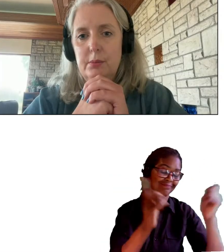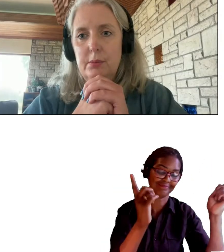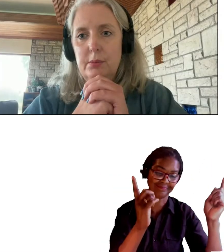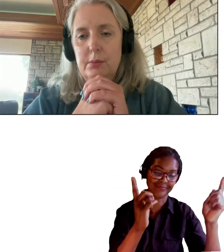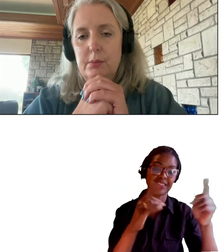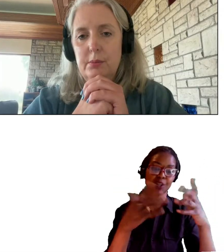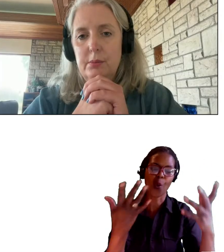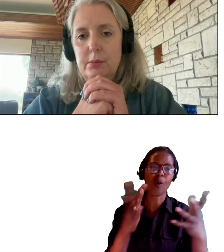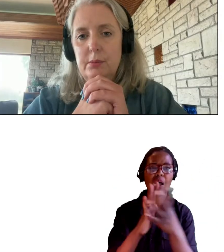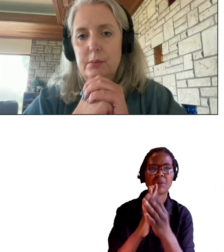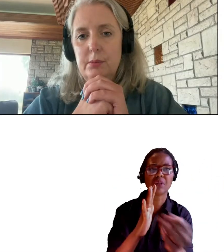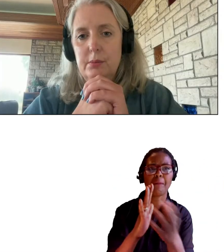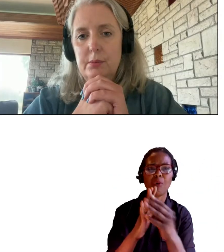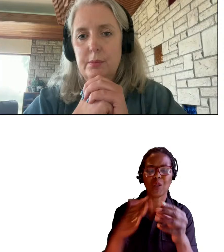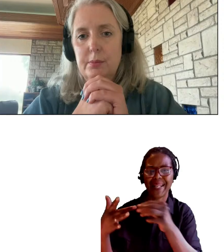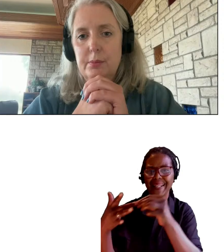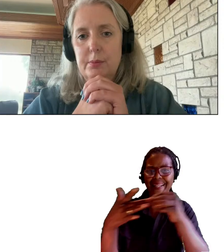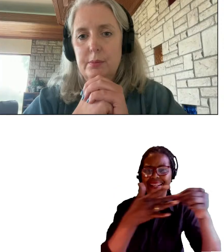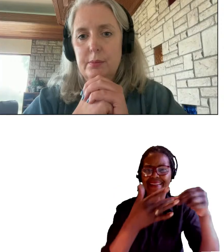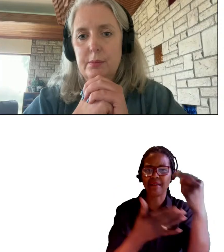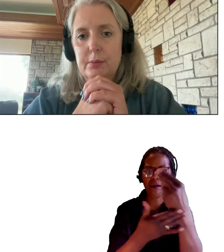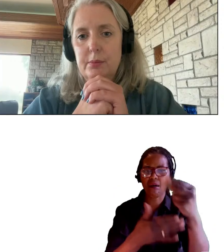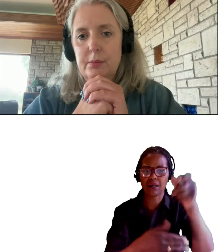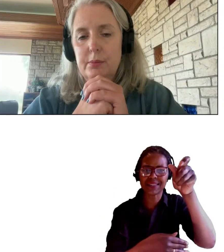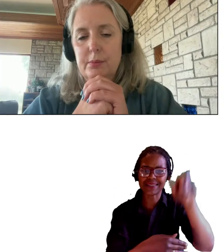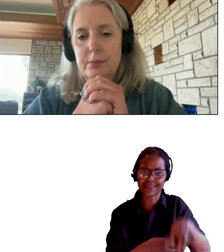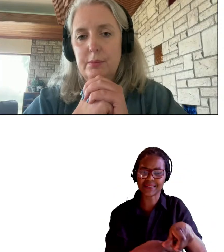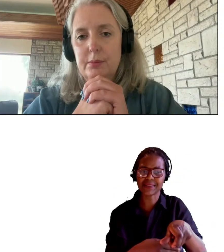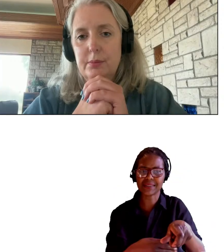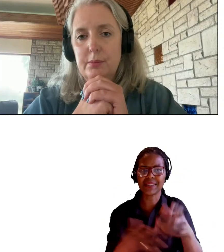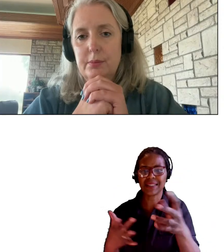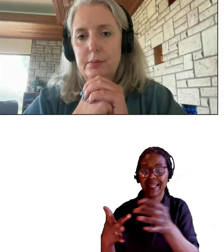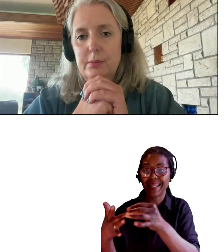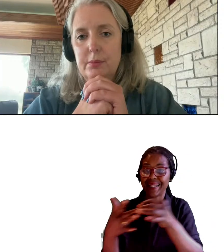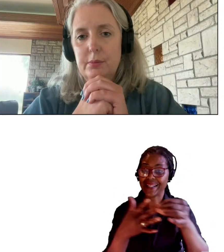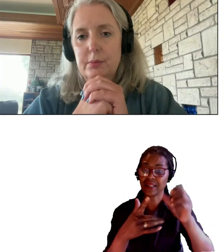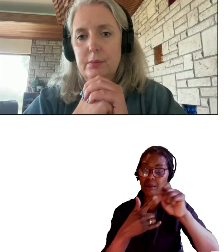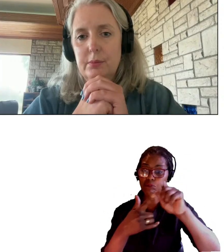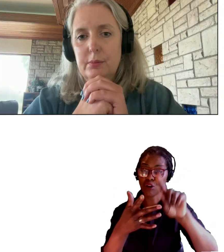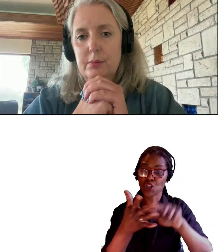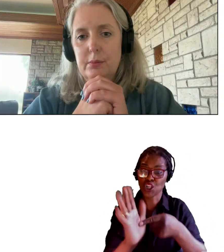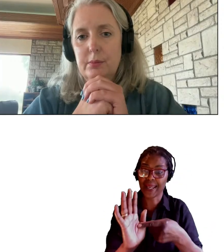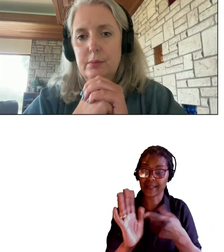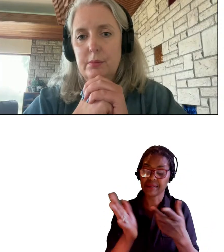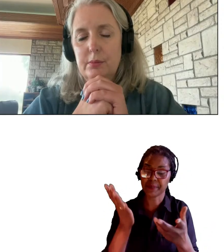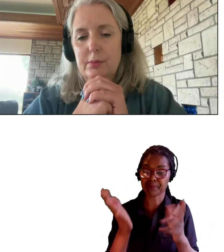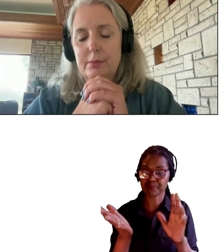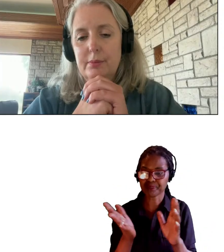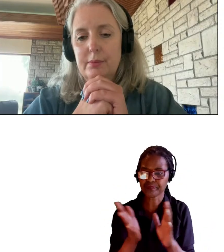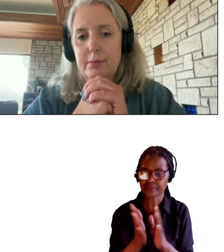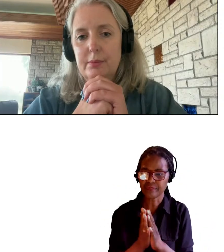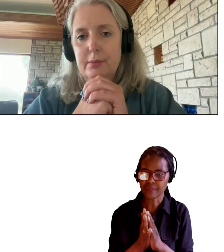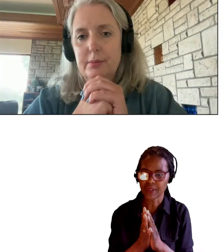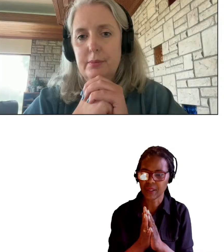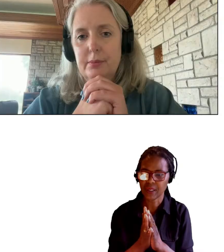artist is leading the project and